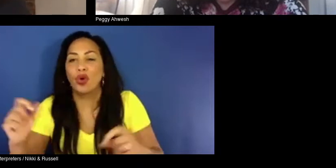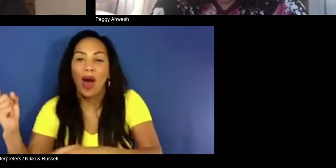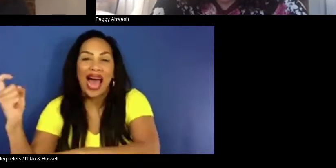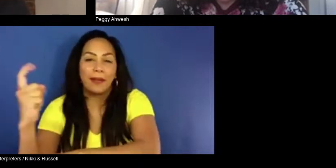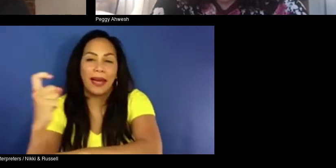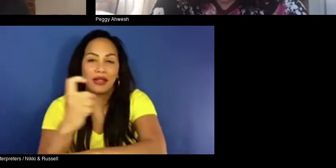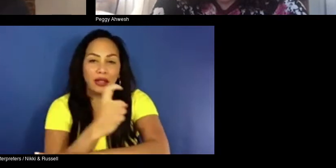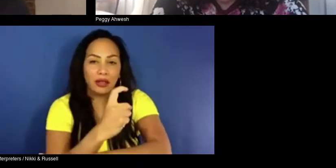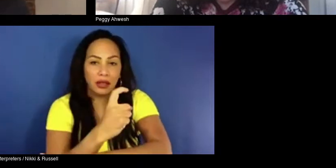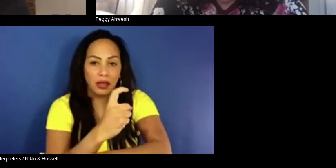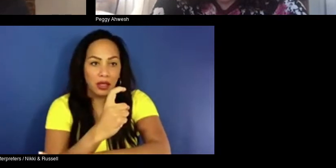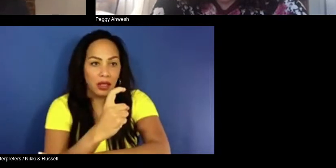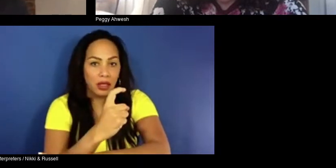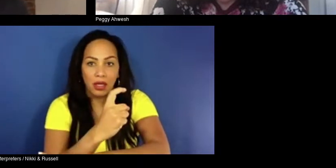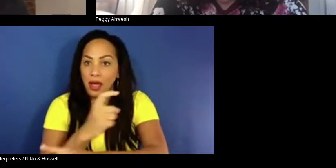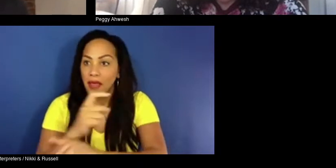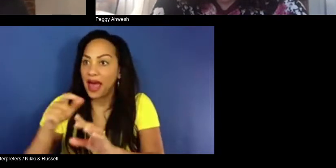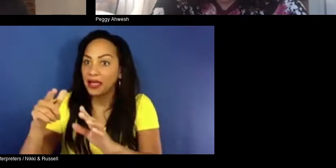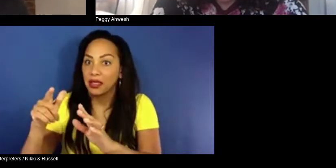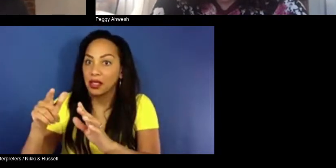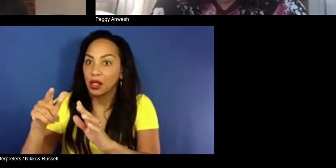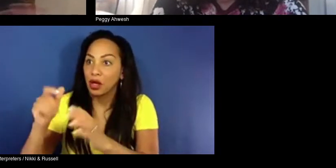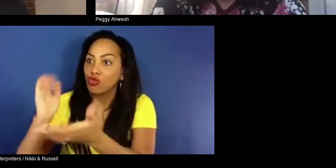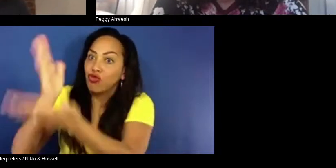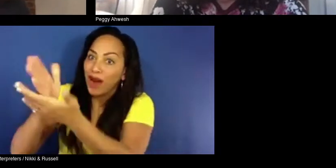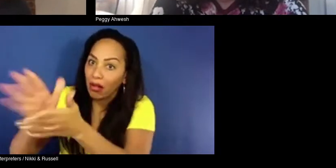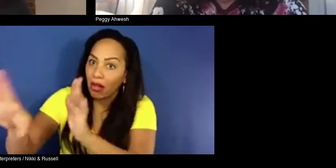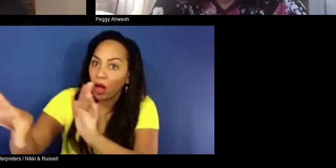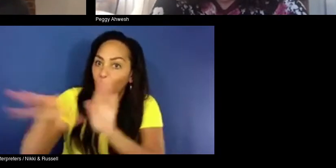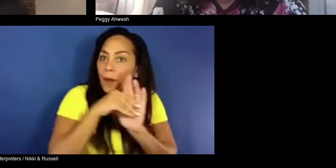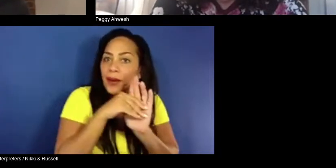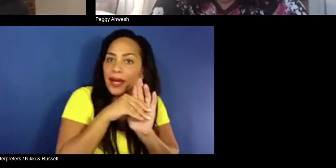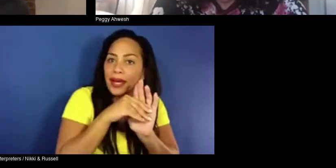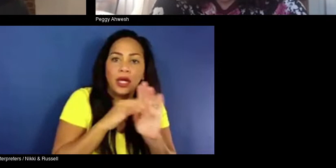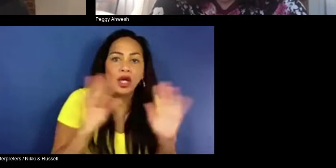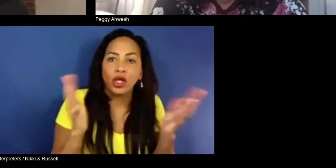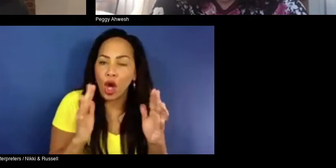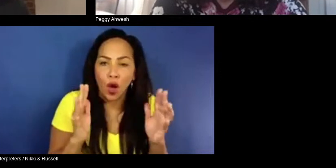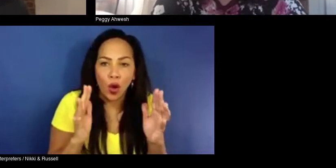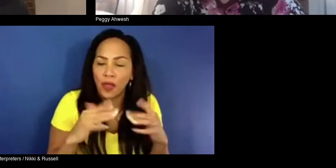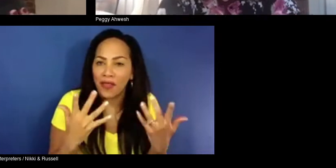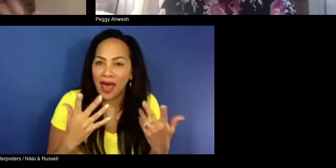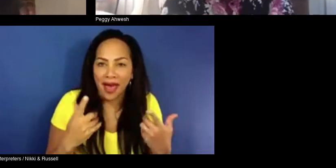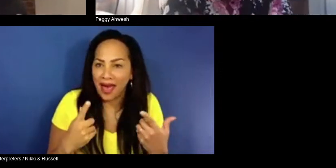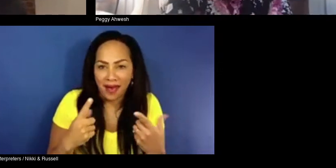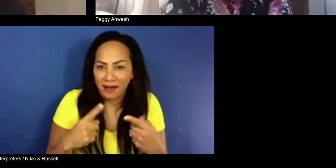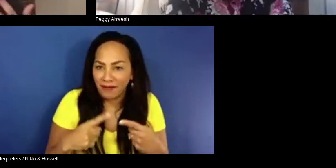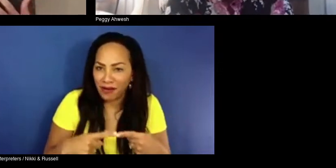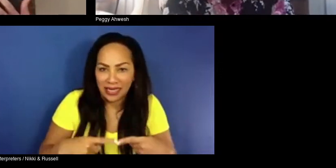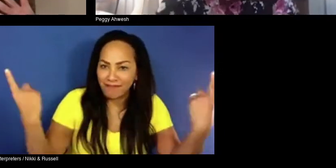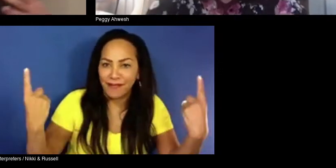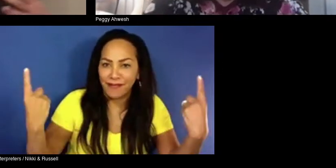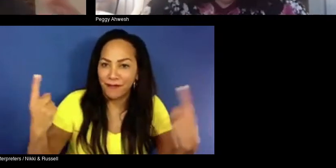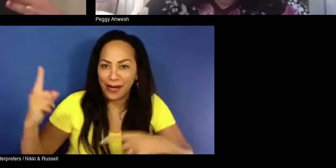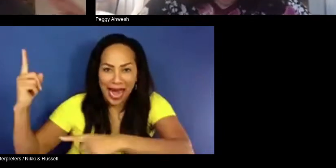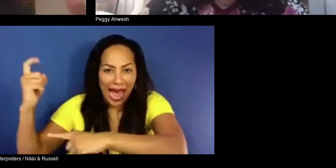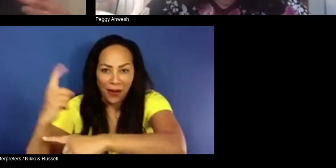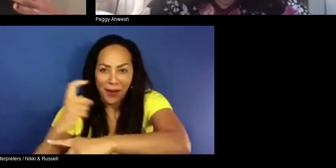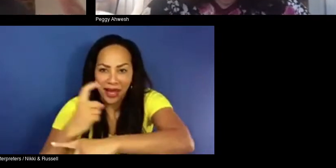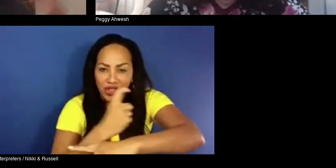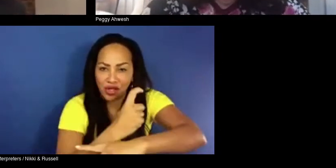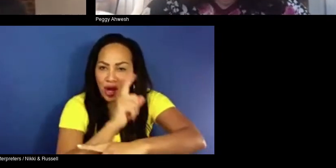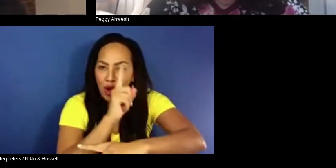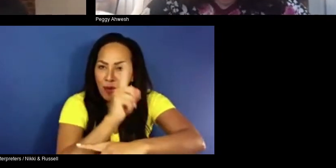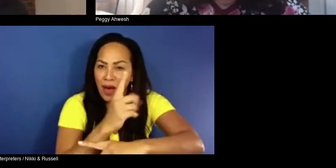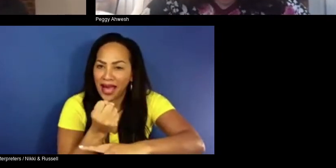almost perfectly replicating the real. They're very schematic animations, but nonetheless, this kind of, you know, reference